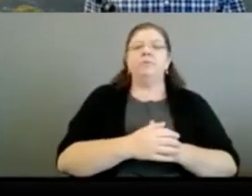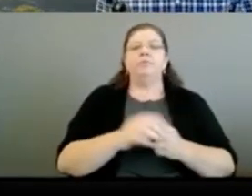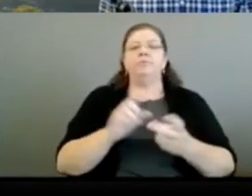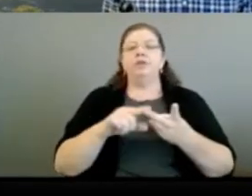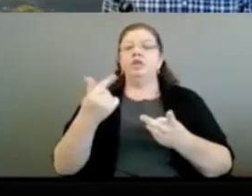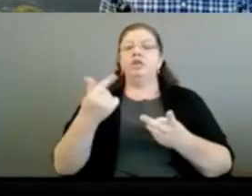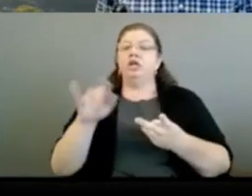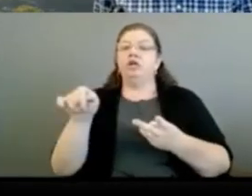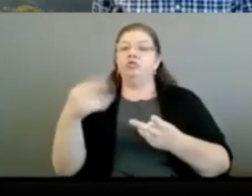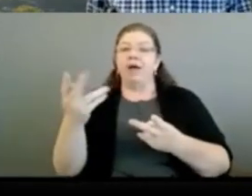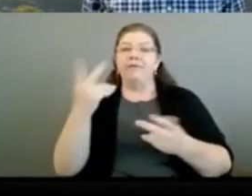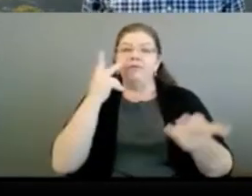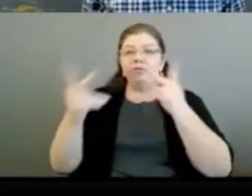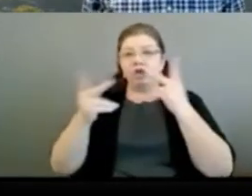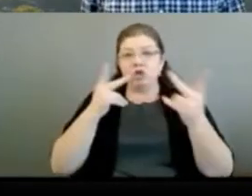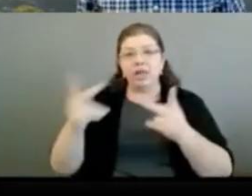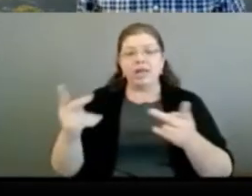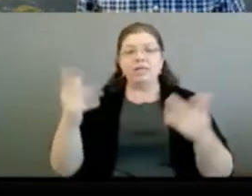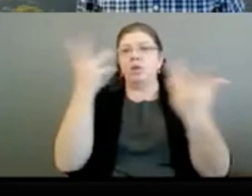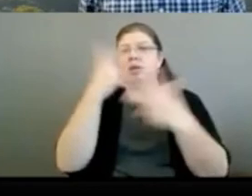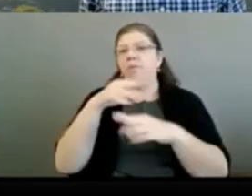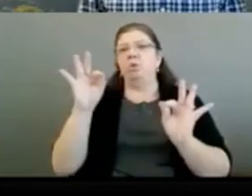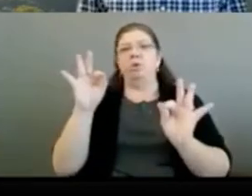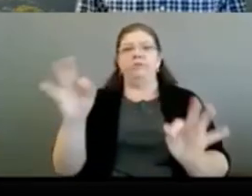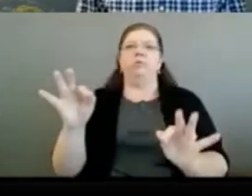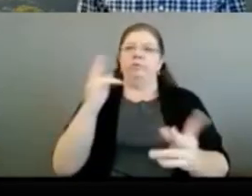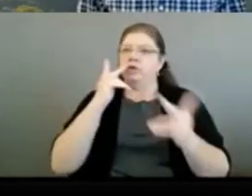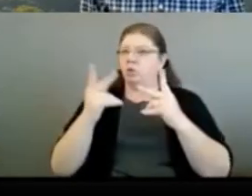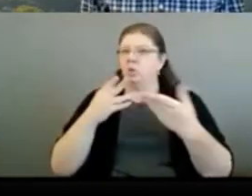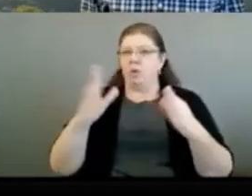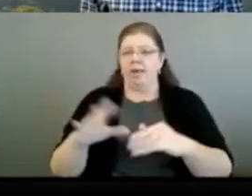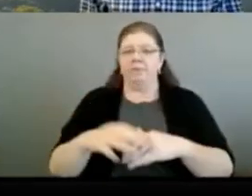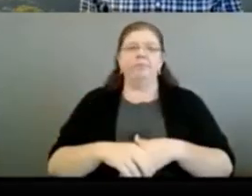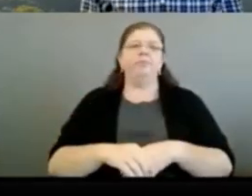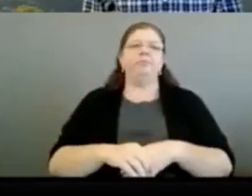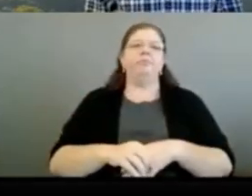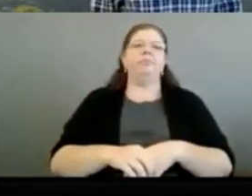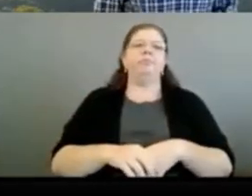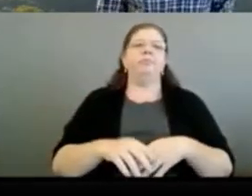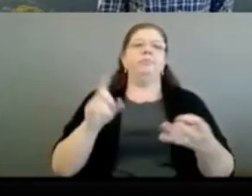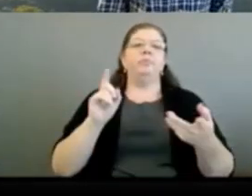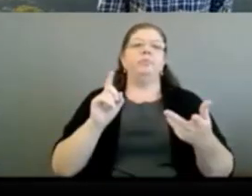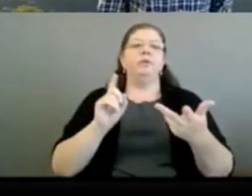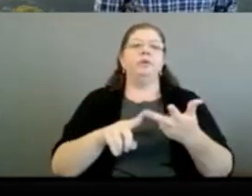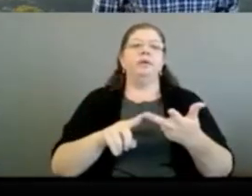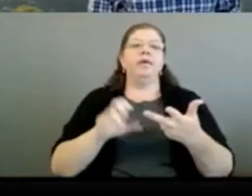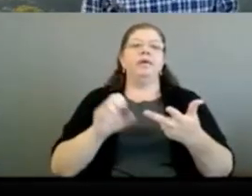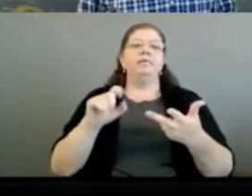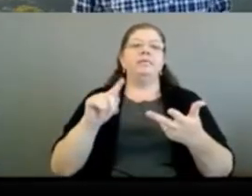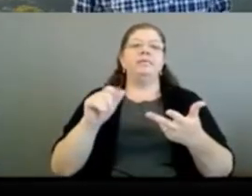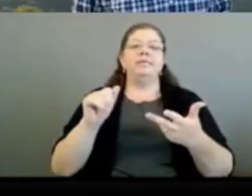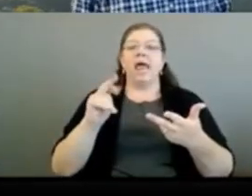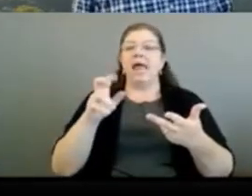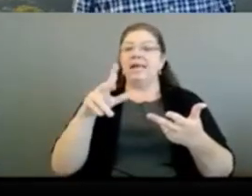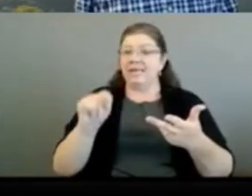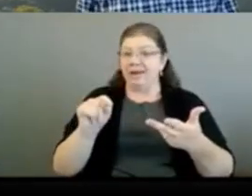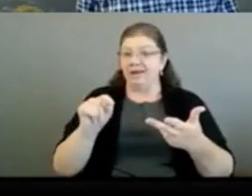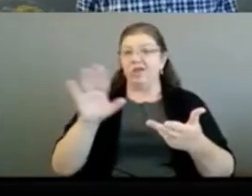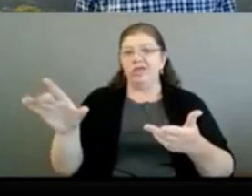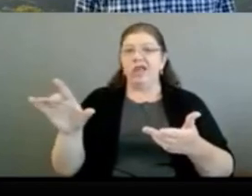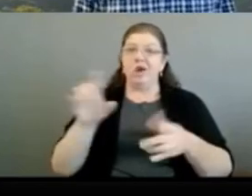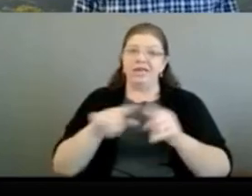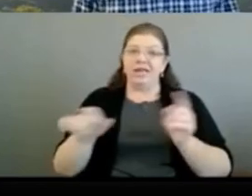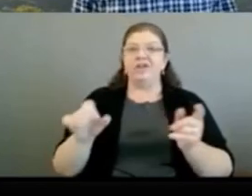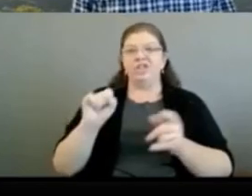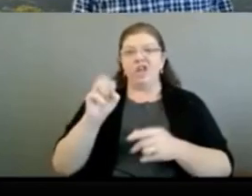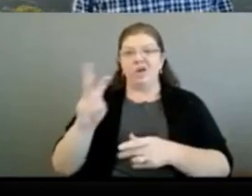for visualizing networks in a really beautiful way. Also, there's the StatNet collection of packages that you might be familiar with, and if you've learned about or read papers